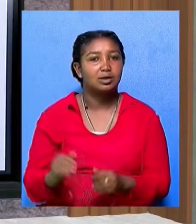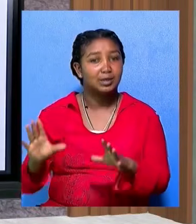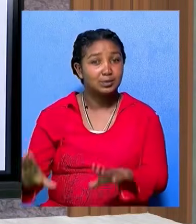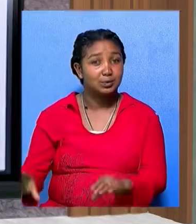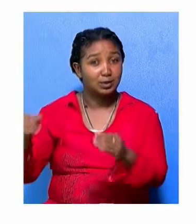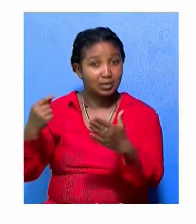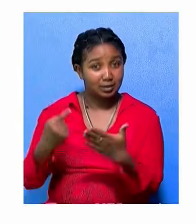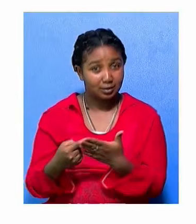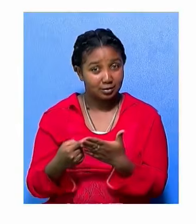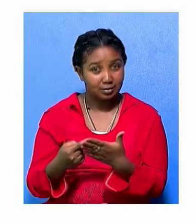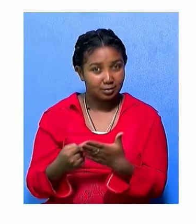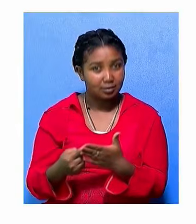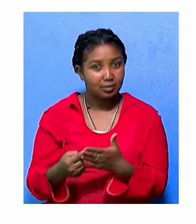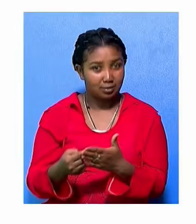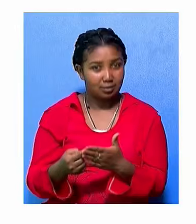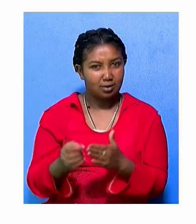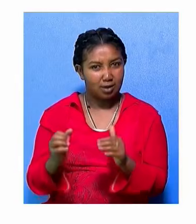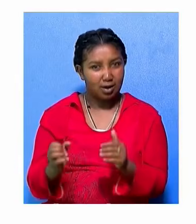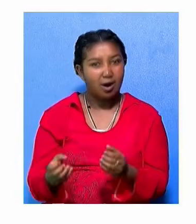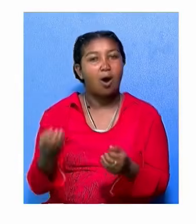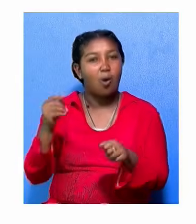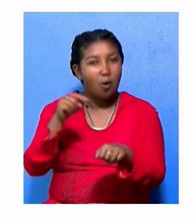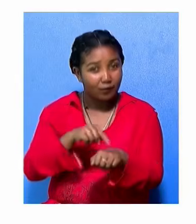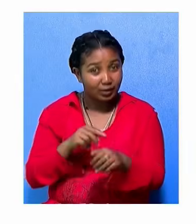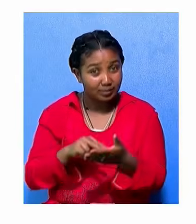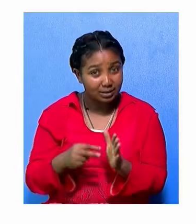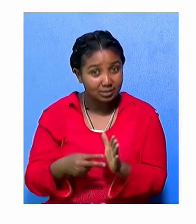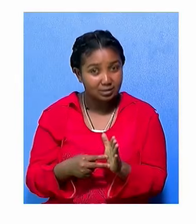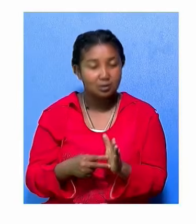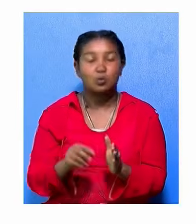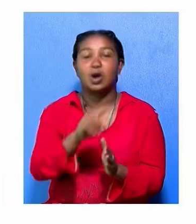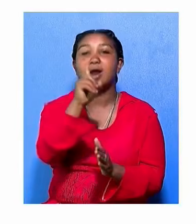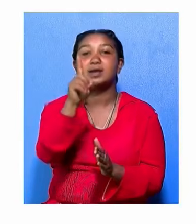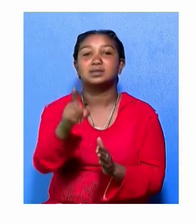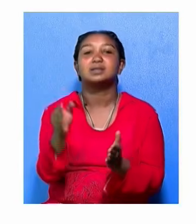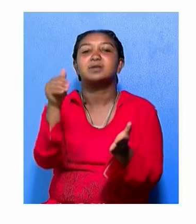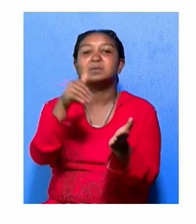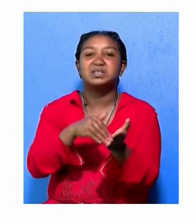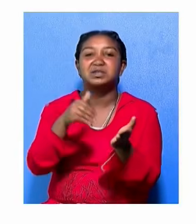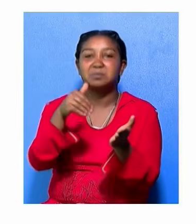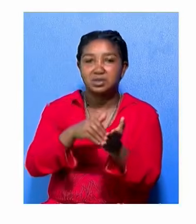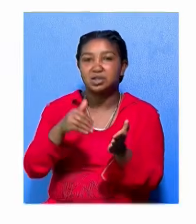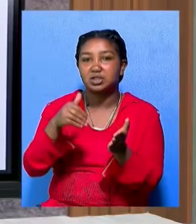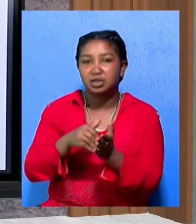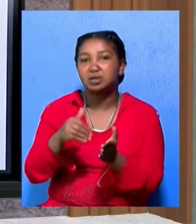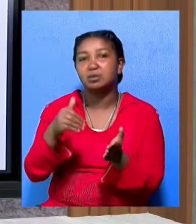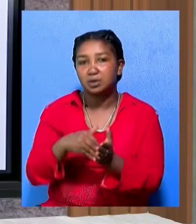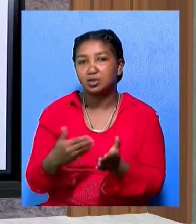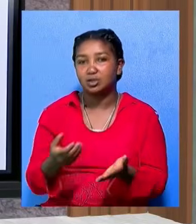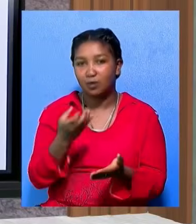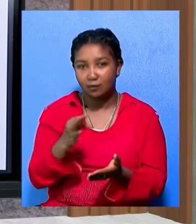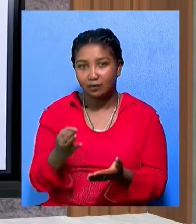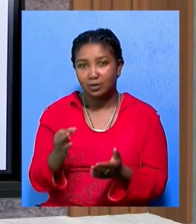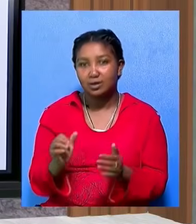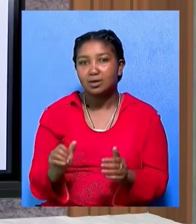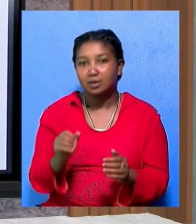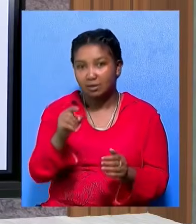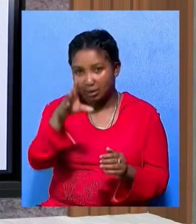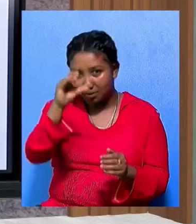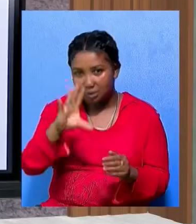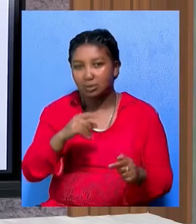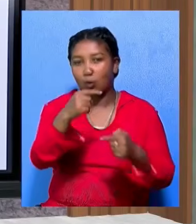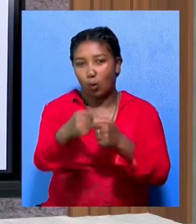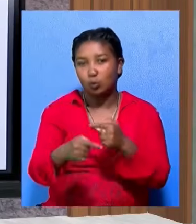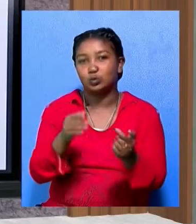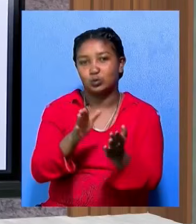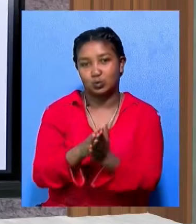Students here, when we say how often, we are asking the repetition or the redundancy of how that person goes to